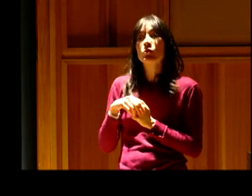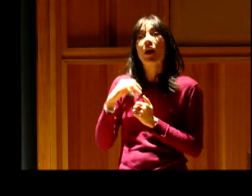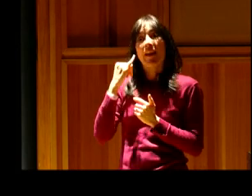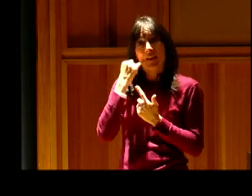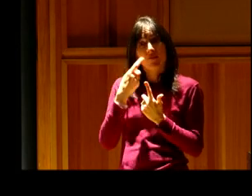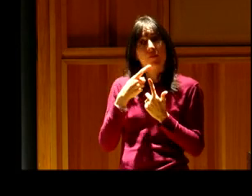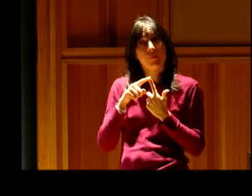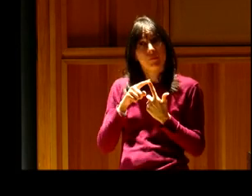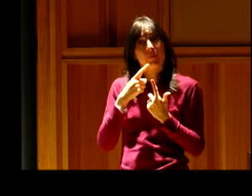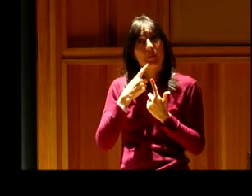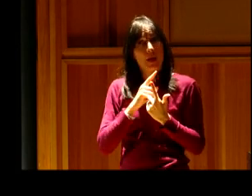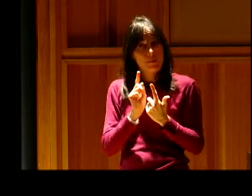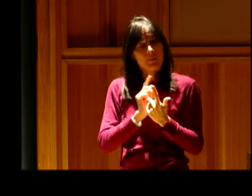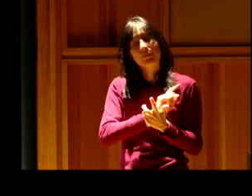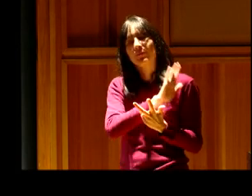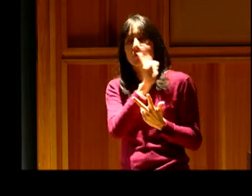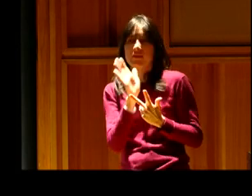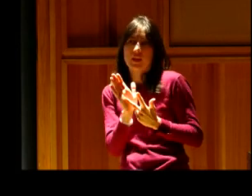bridge.